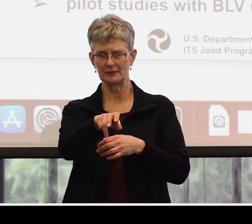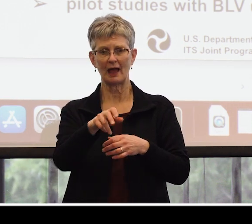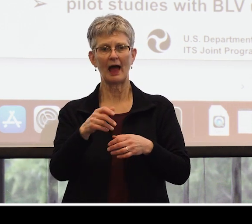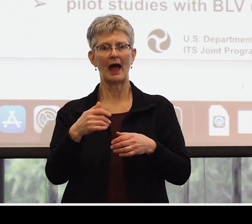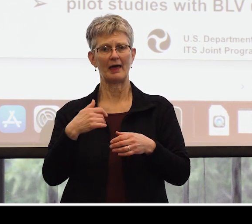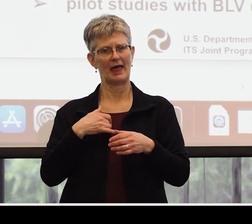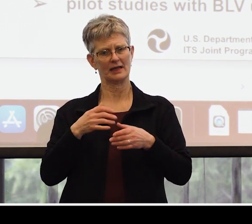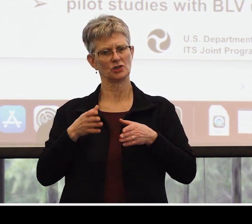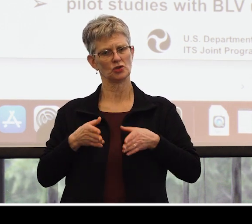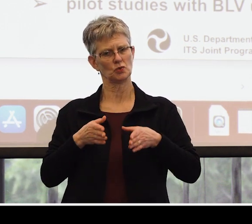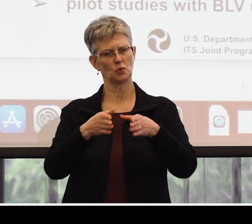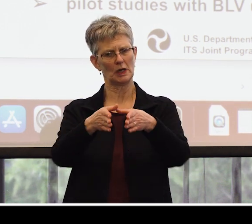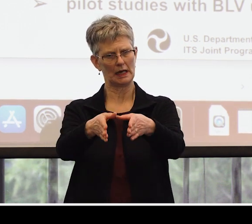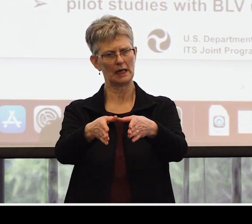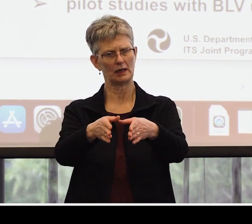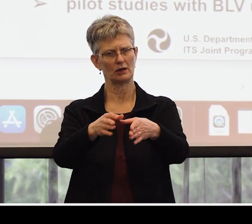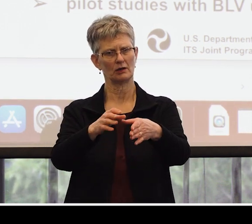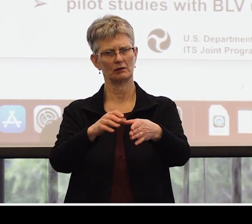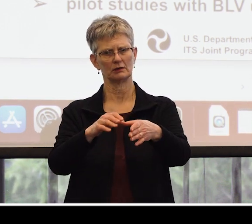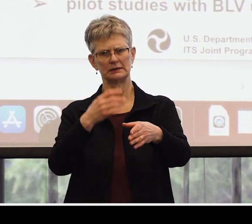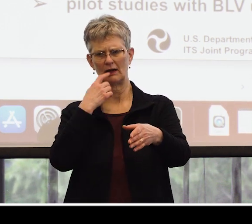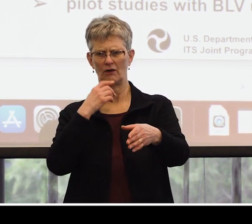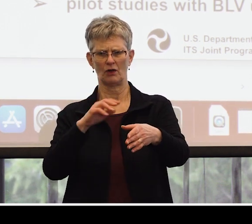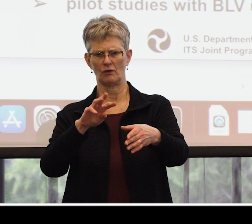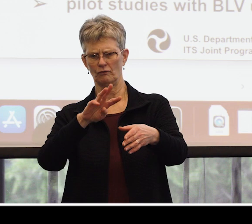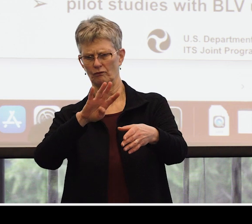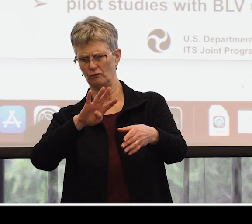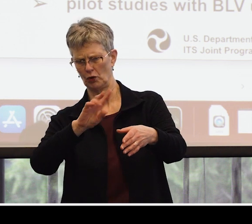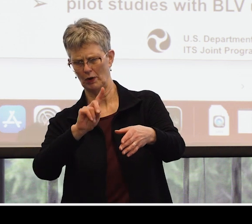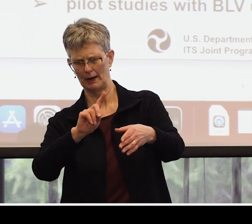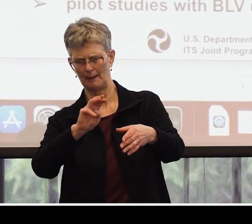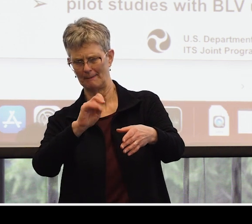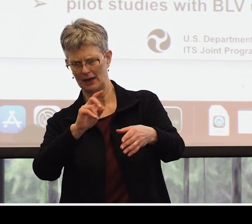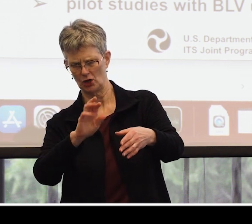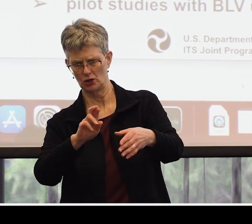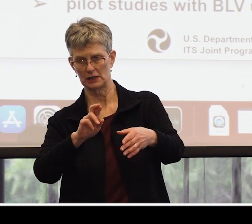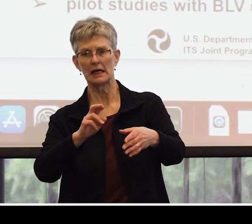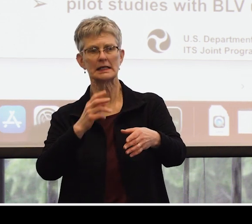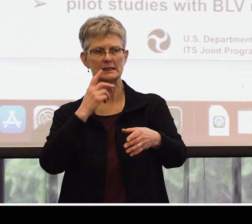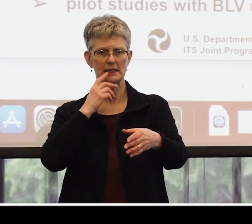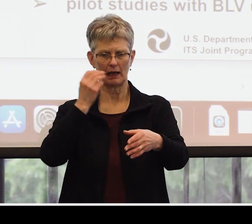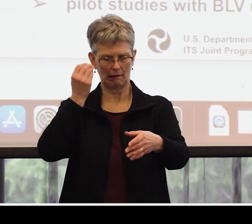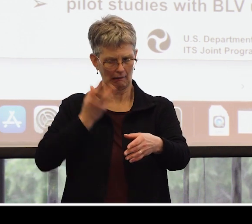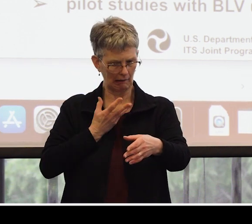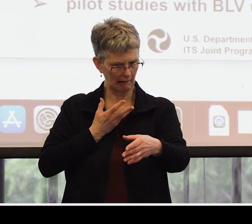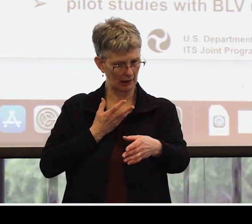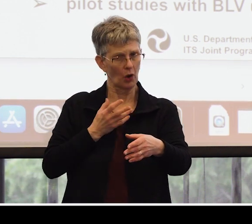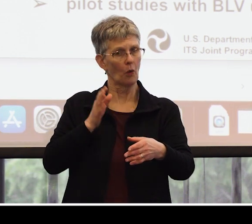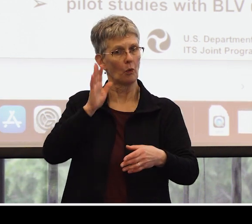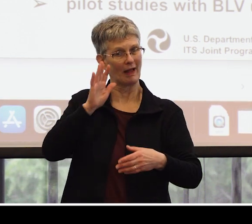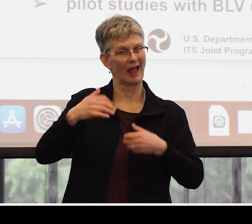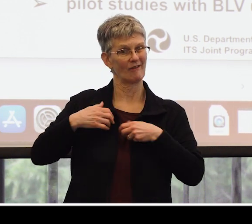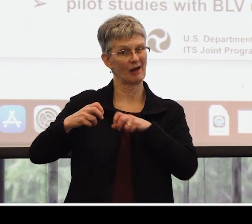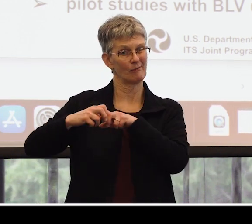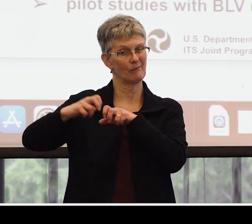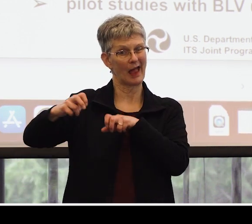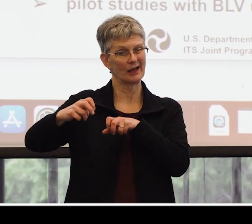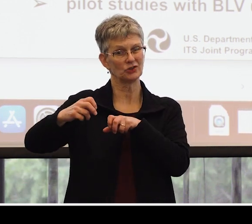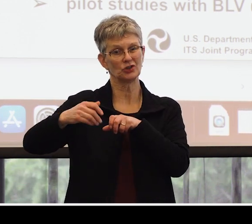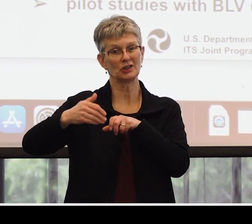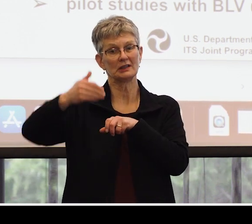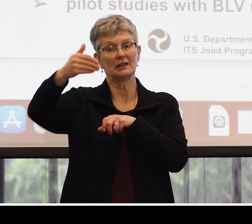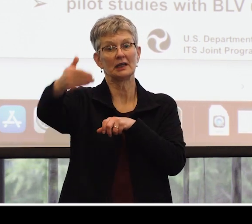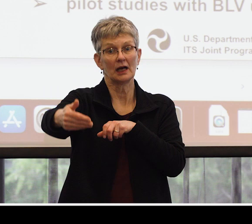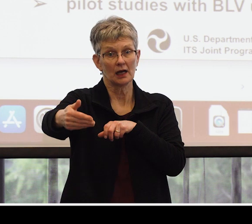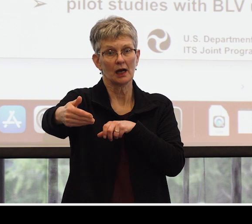straight. But then it told me you will pass by a bench in 12 meters, and that I think for me was very